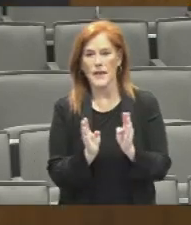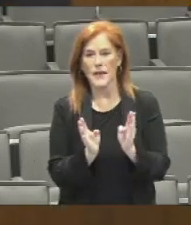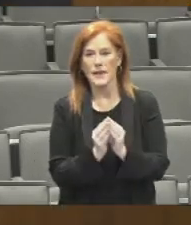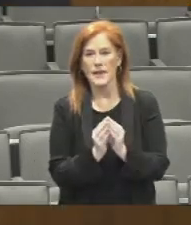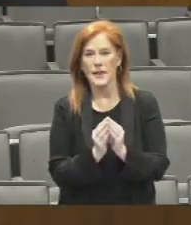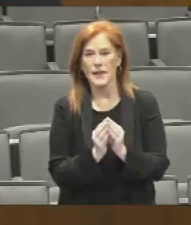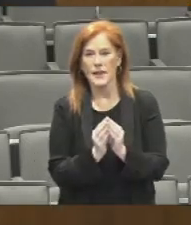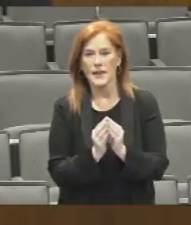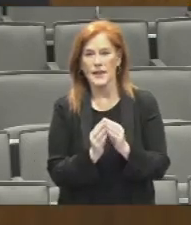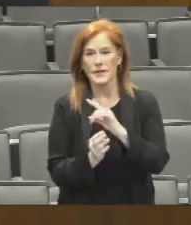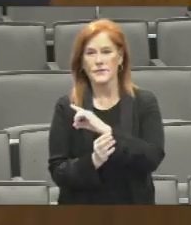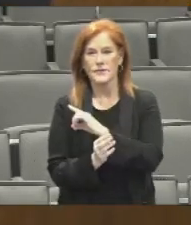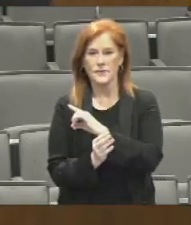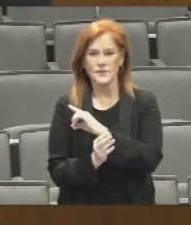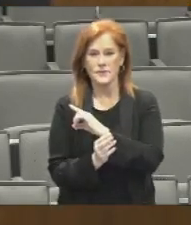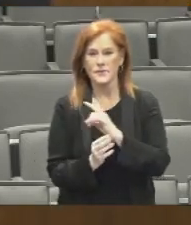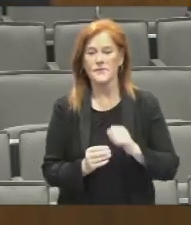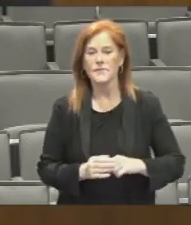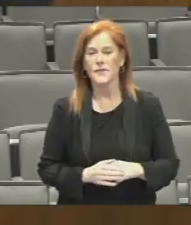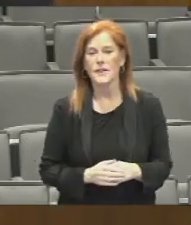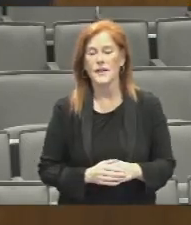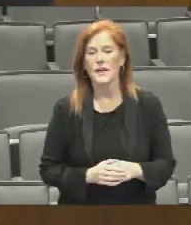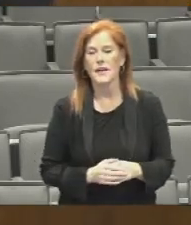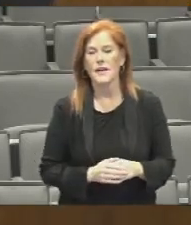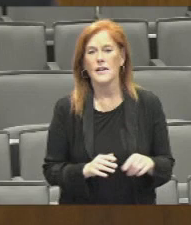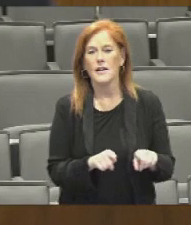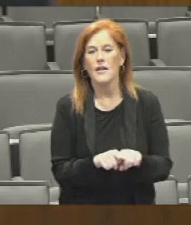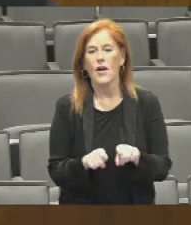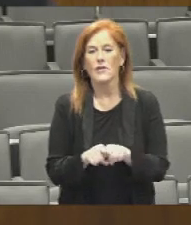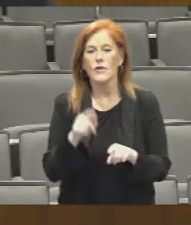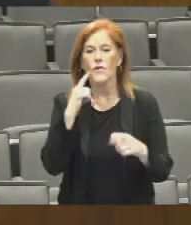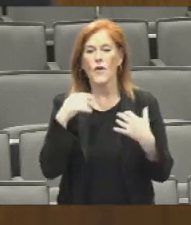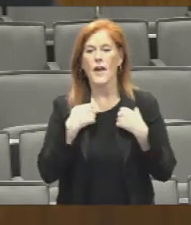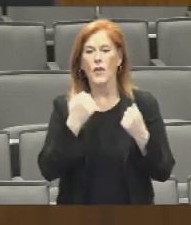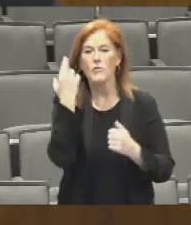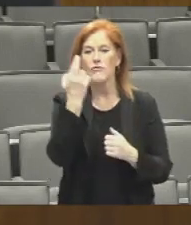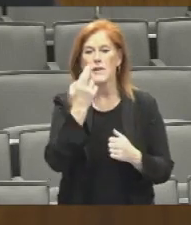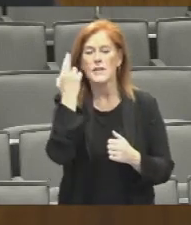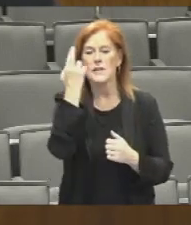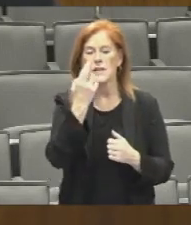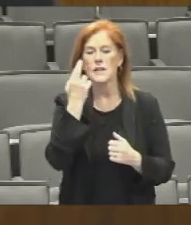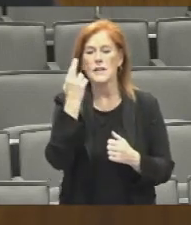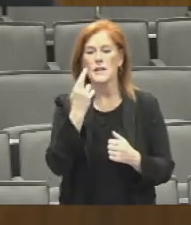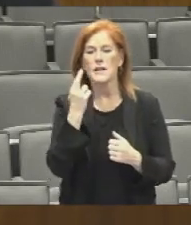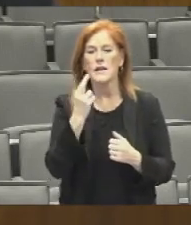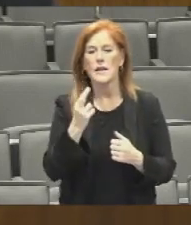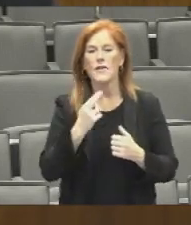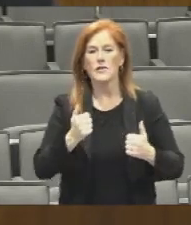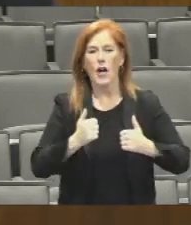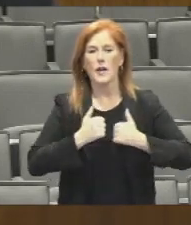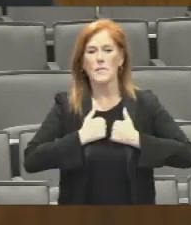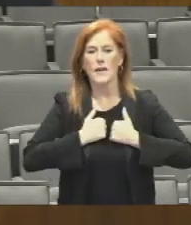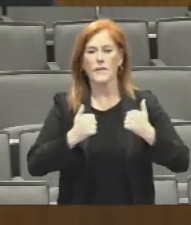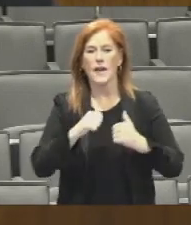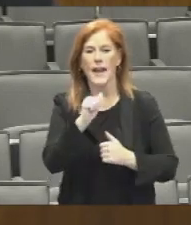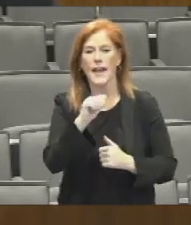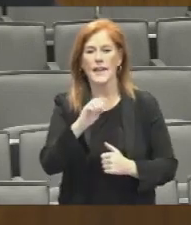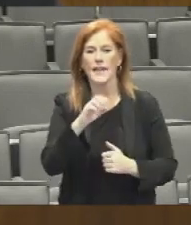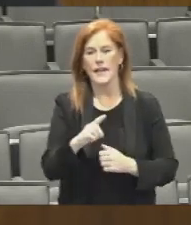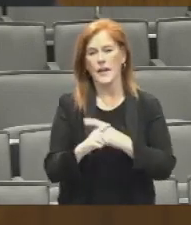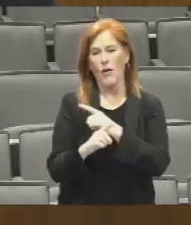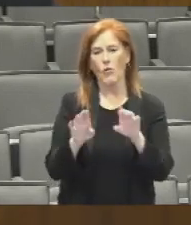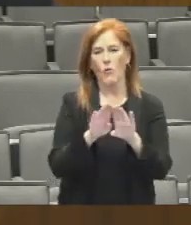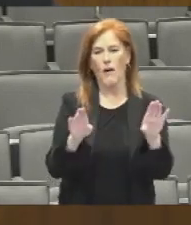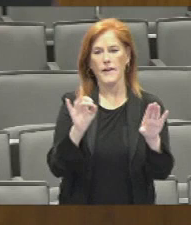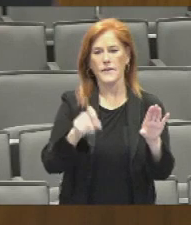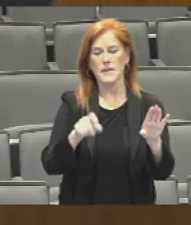there in that sectional room. Also, for health purposes, there's an automatic defibrillator on the wall back there if somebody needs